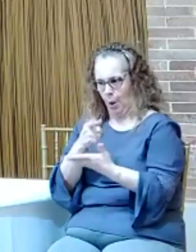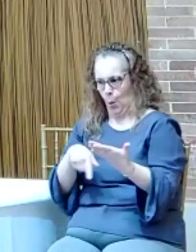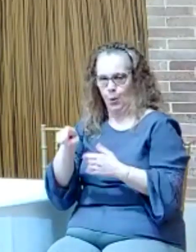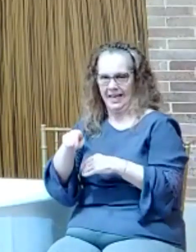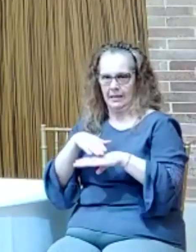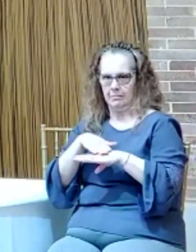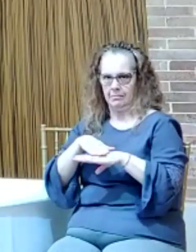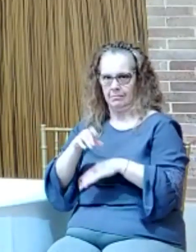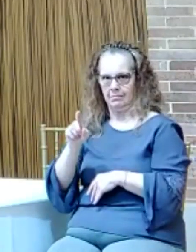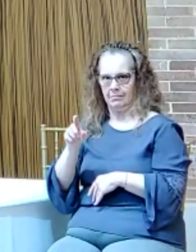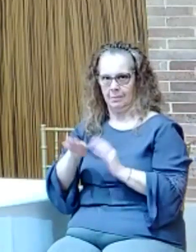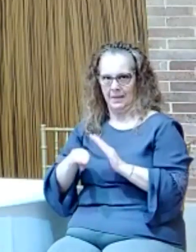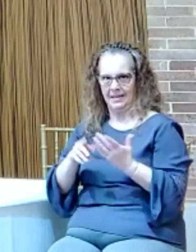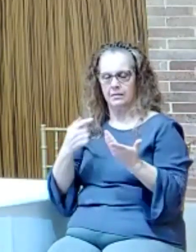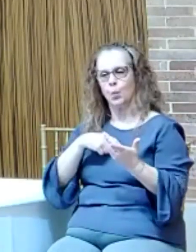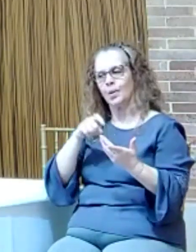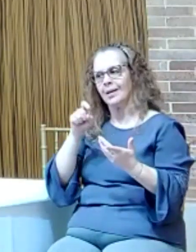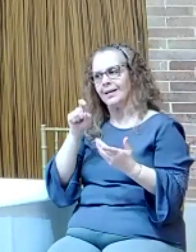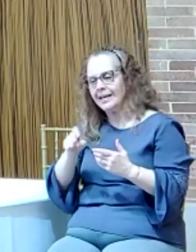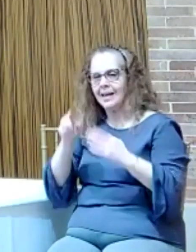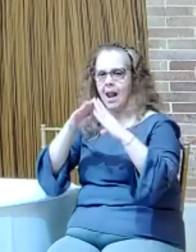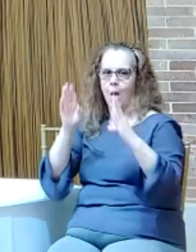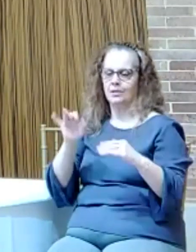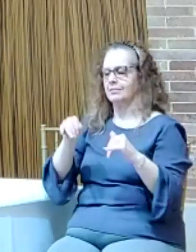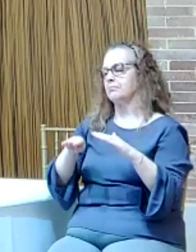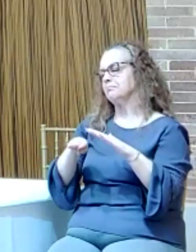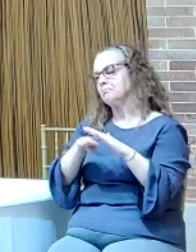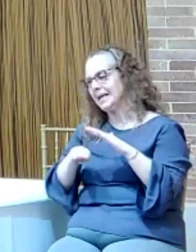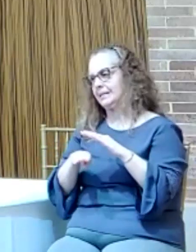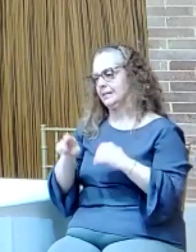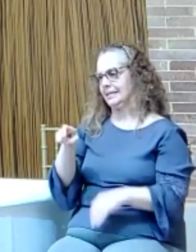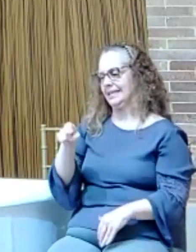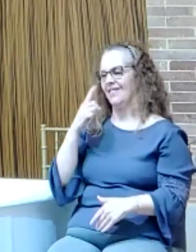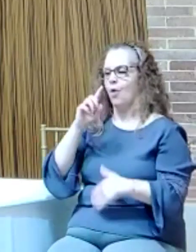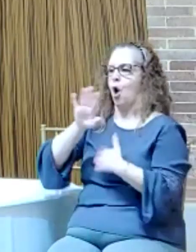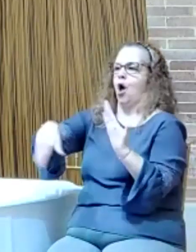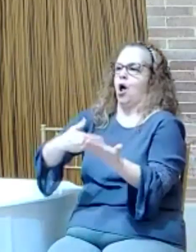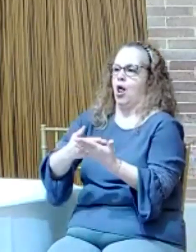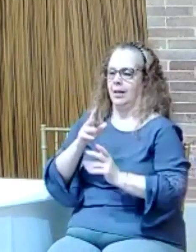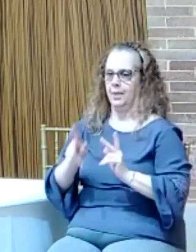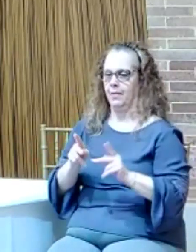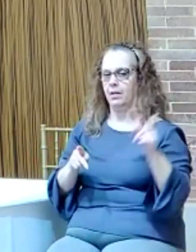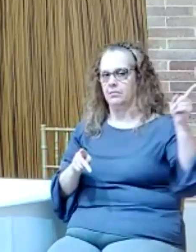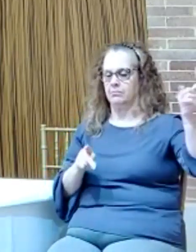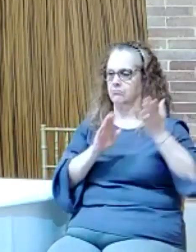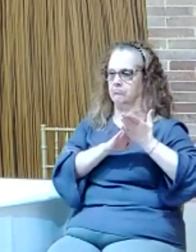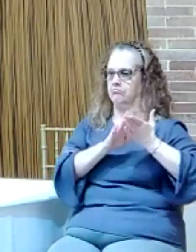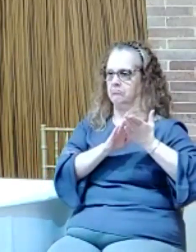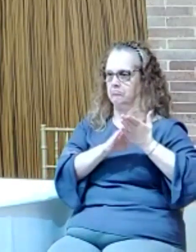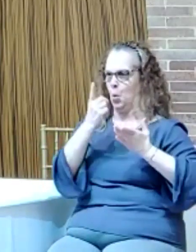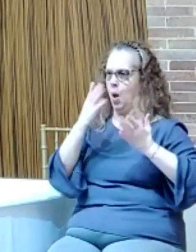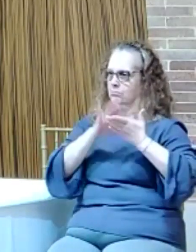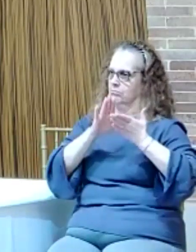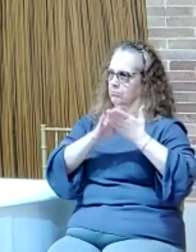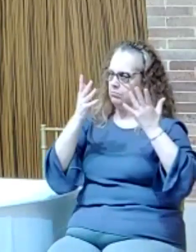figure out as humans that we need housing for all uh another great confusion thank